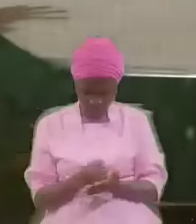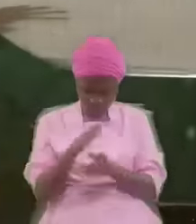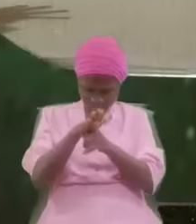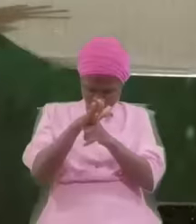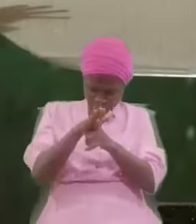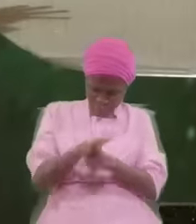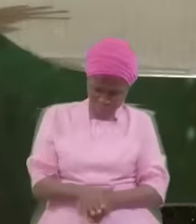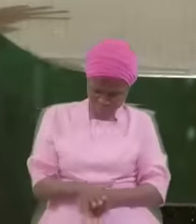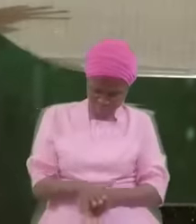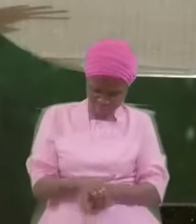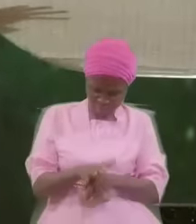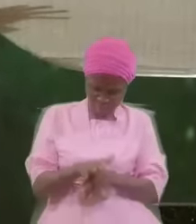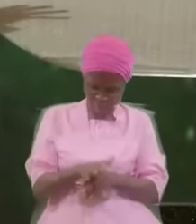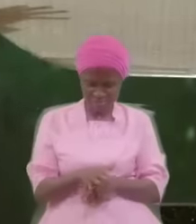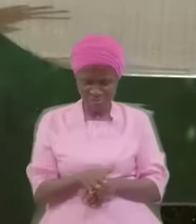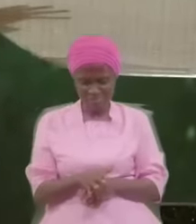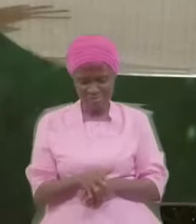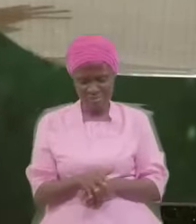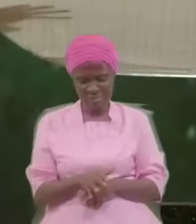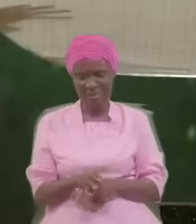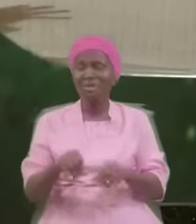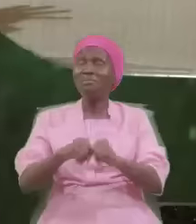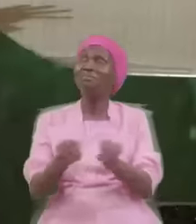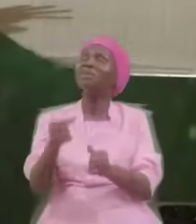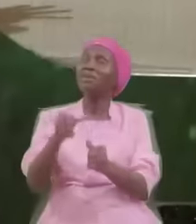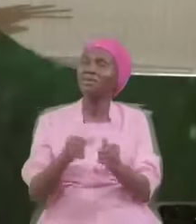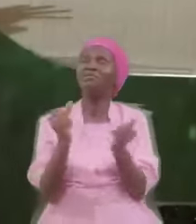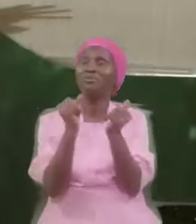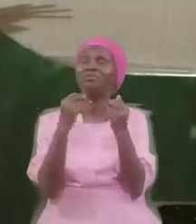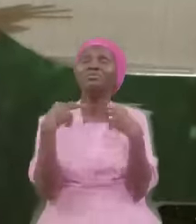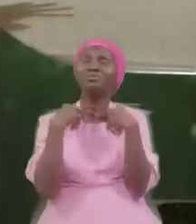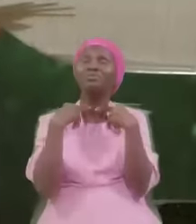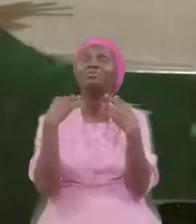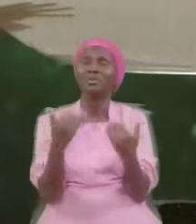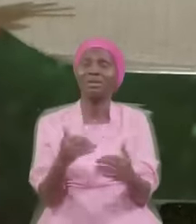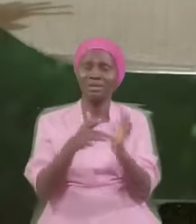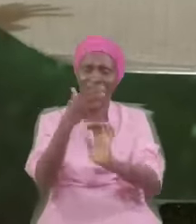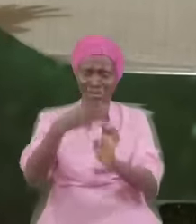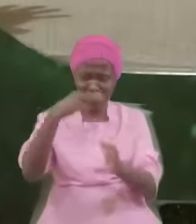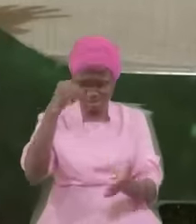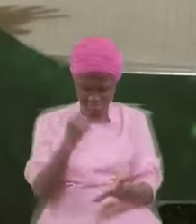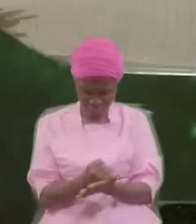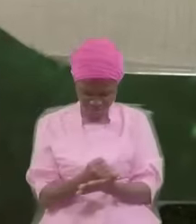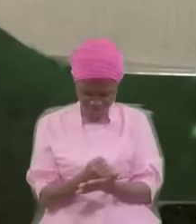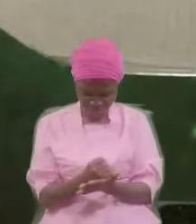Oppression, break every yoke right now in Jesus' name.